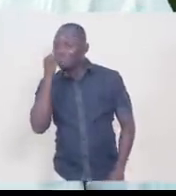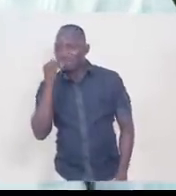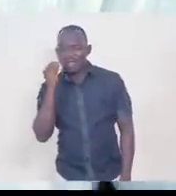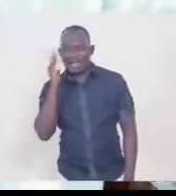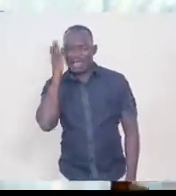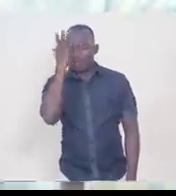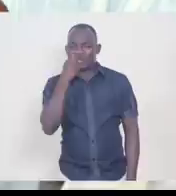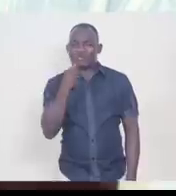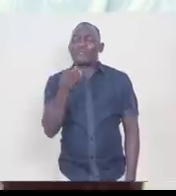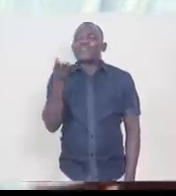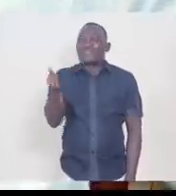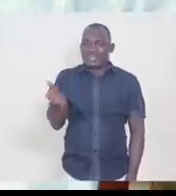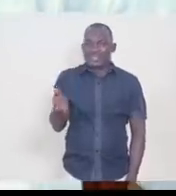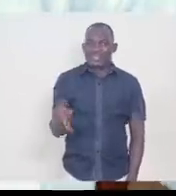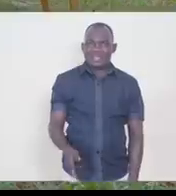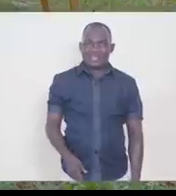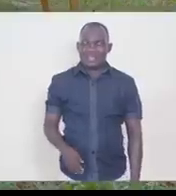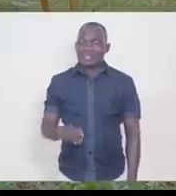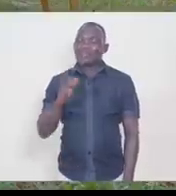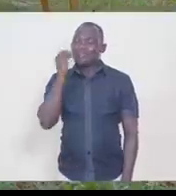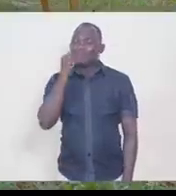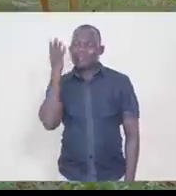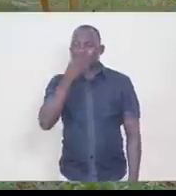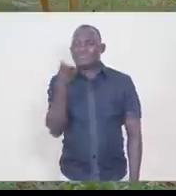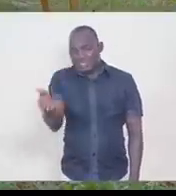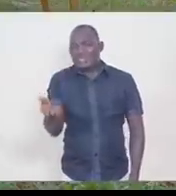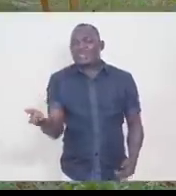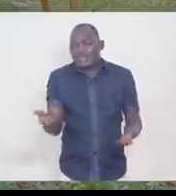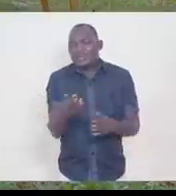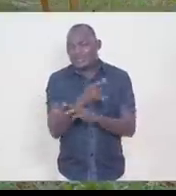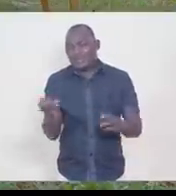very ripe in all the right places.